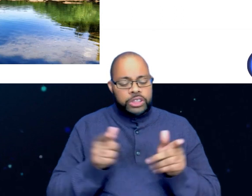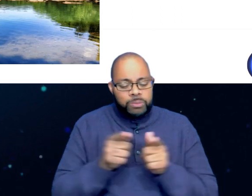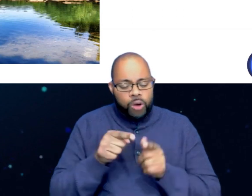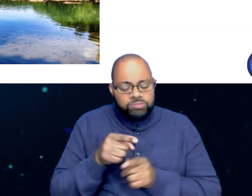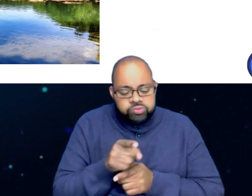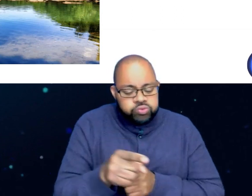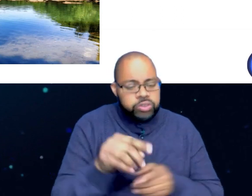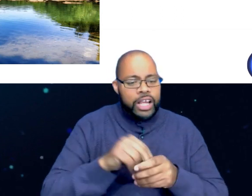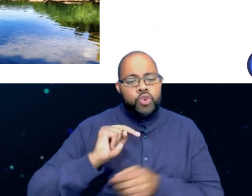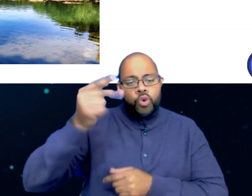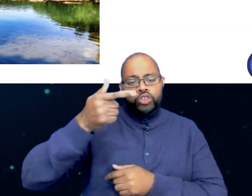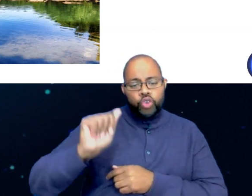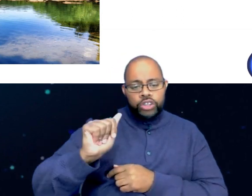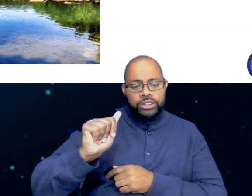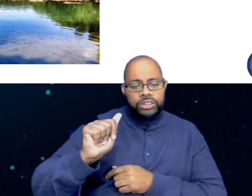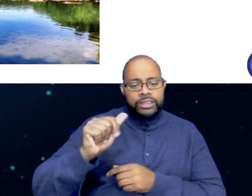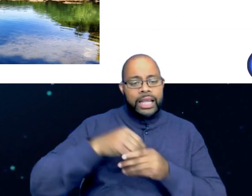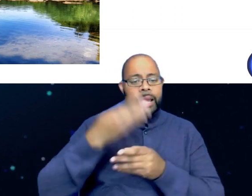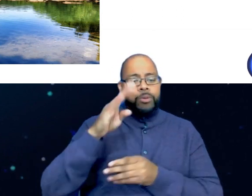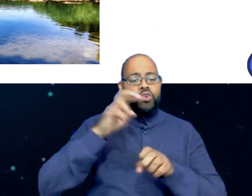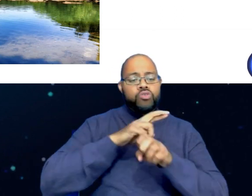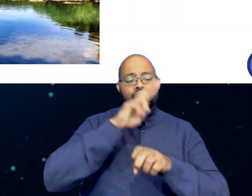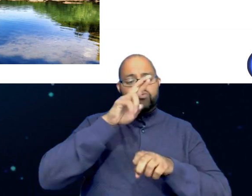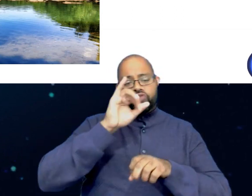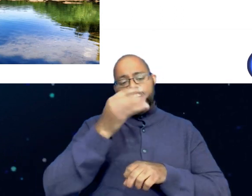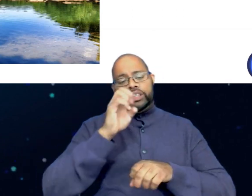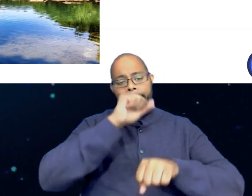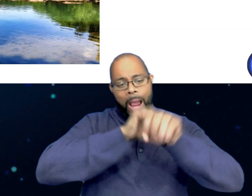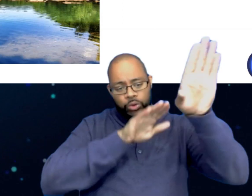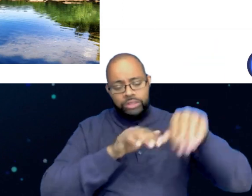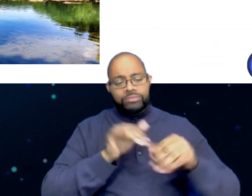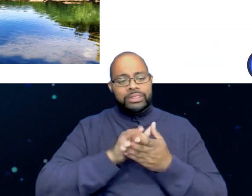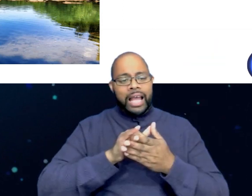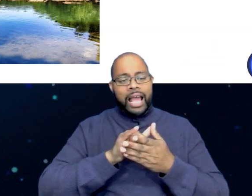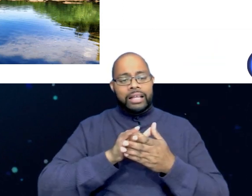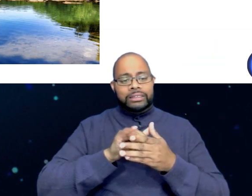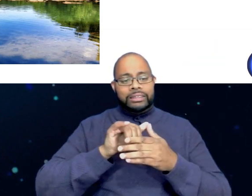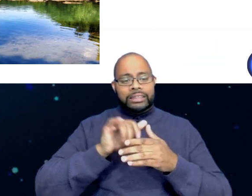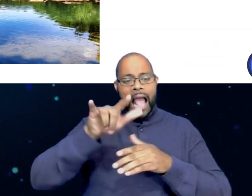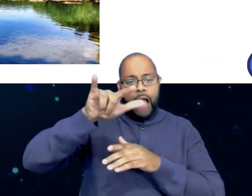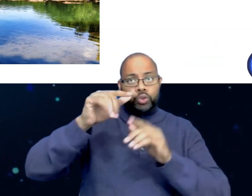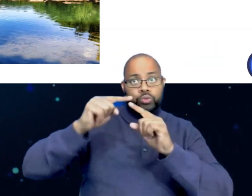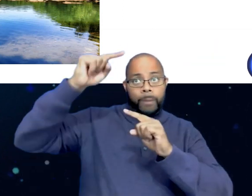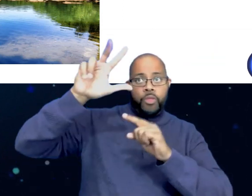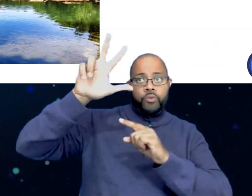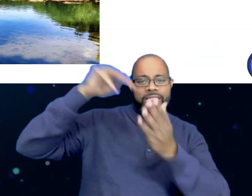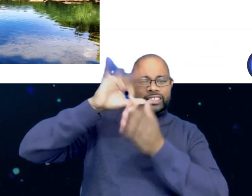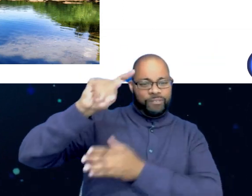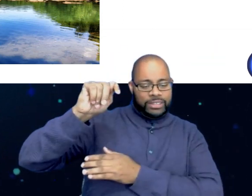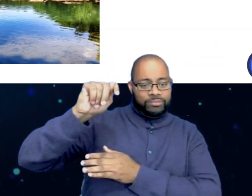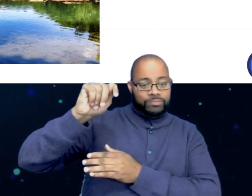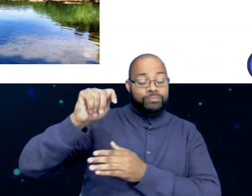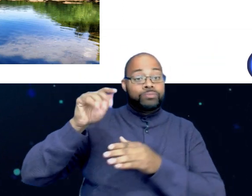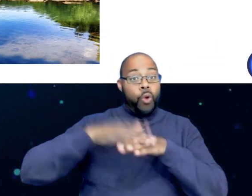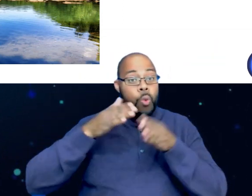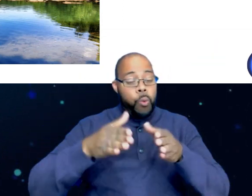tiny stream in North Georgia in the Blue Ridge Mountains with an altitude above 3,000 feet. Along